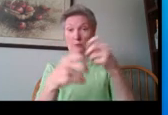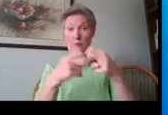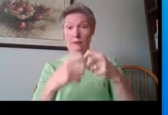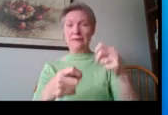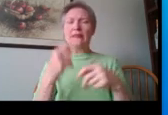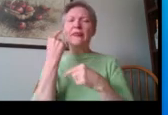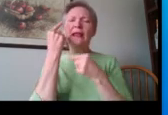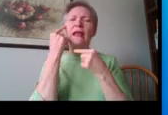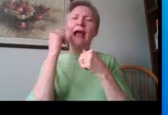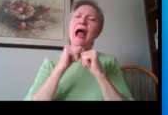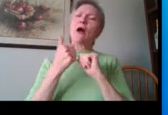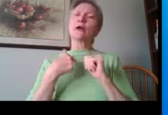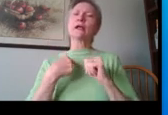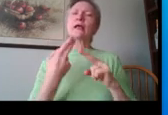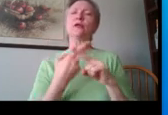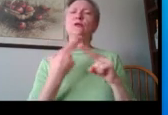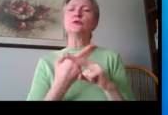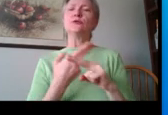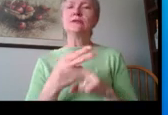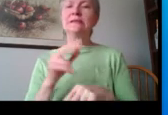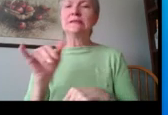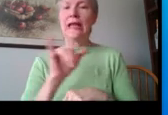can I use the same